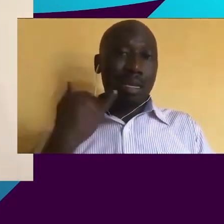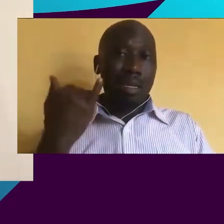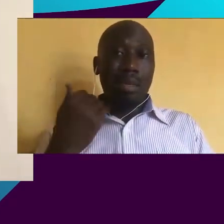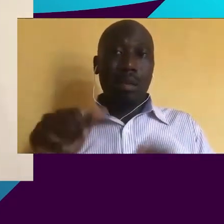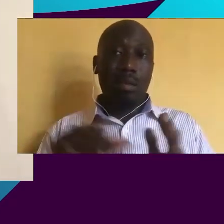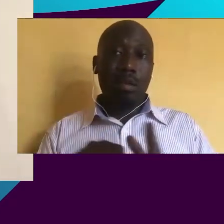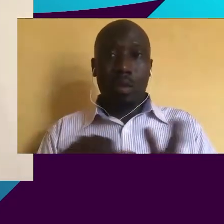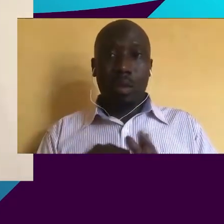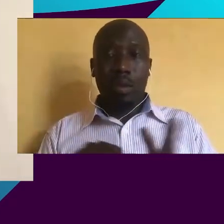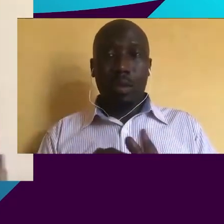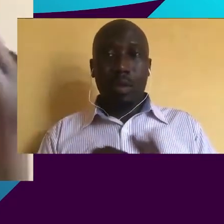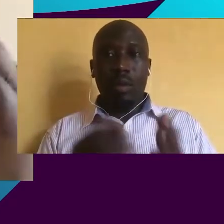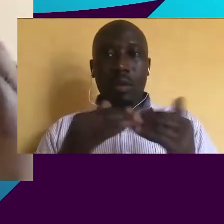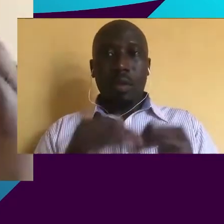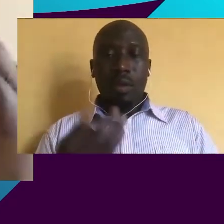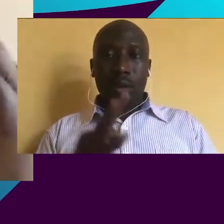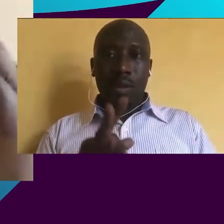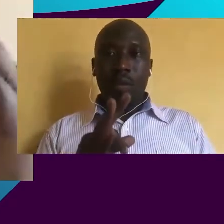Ismail, there's also